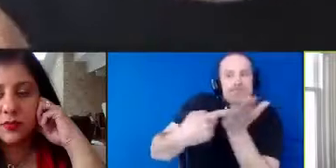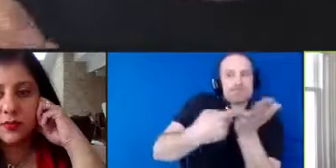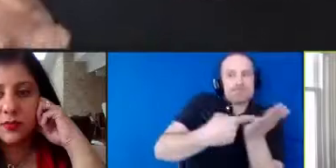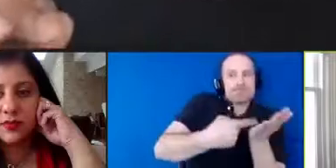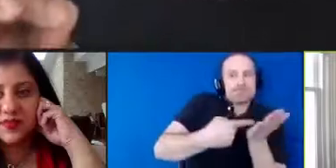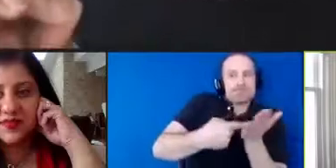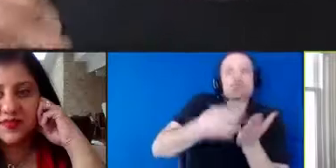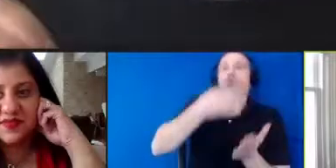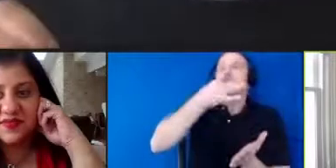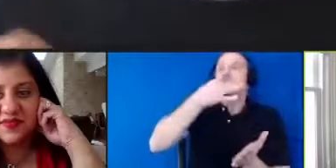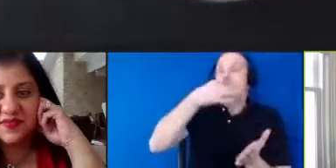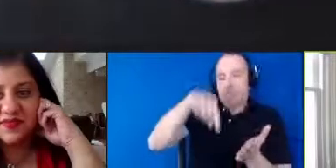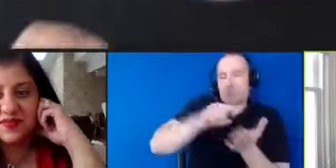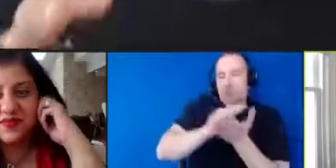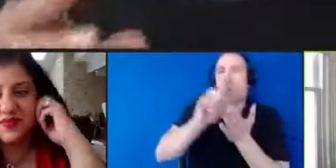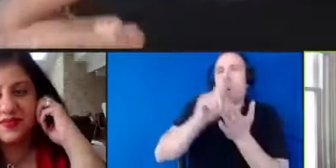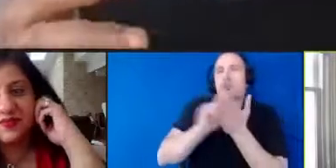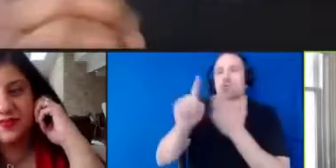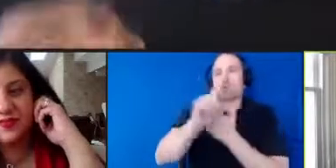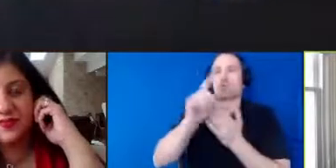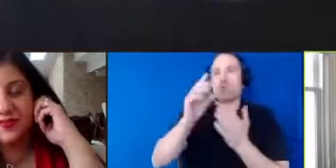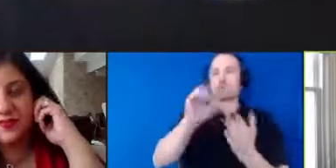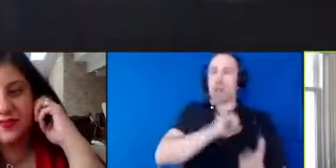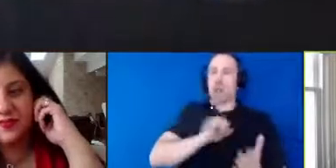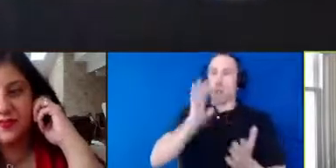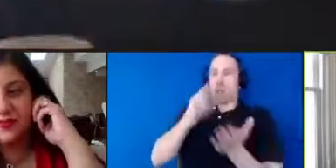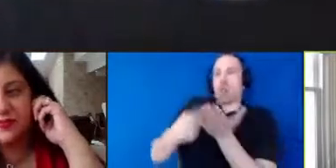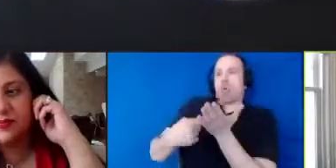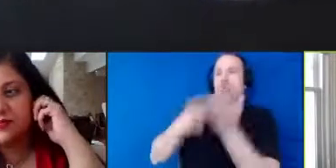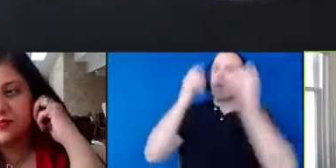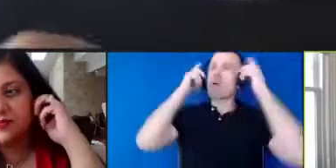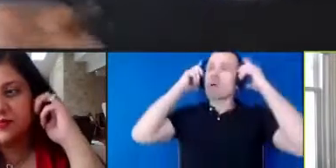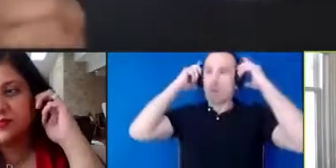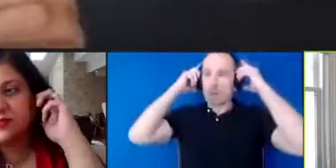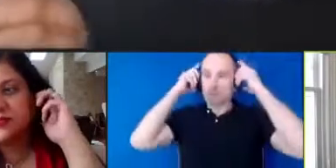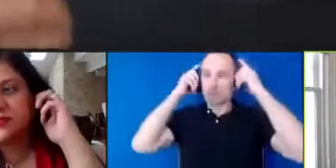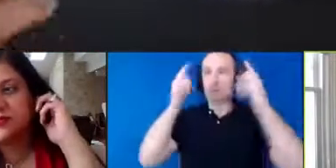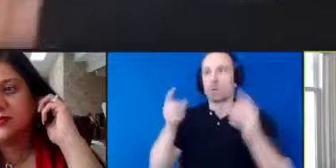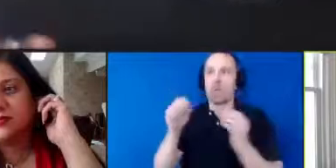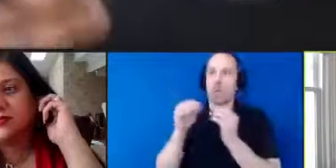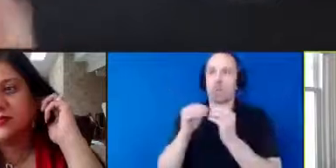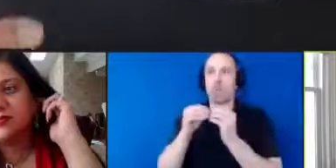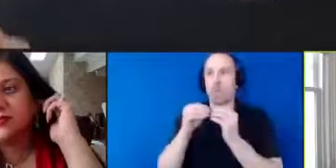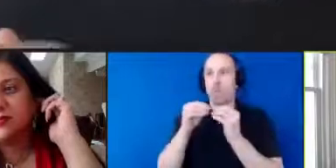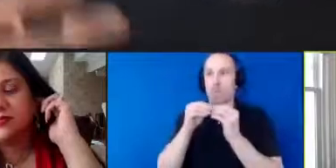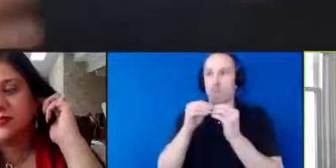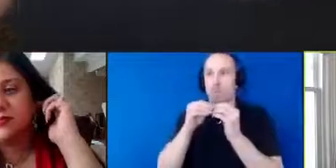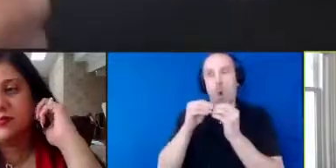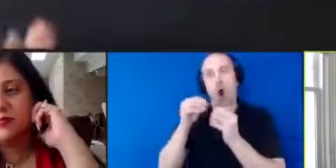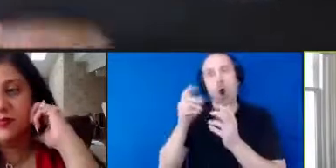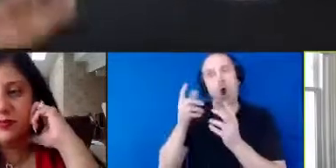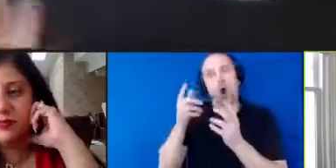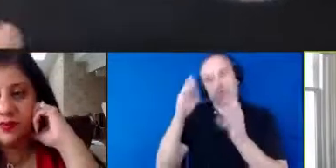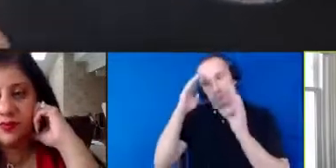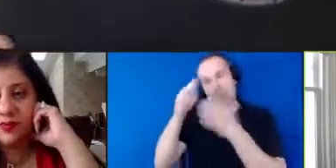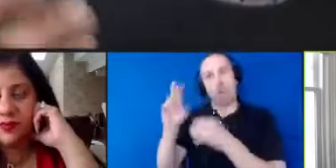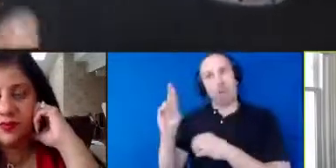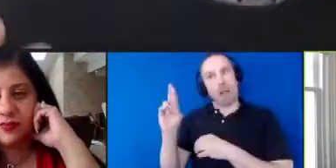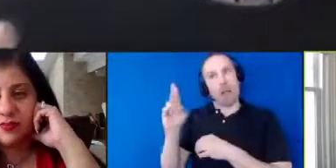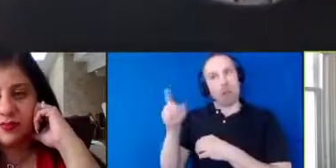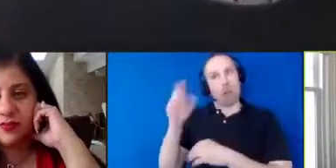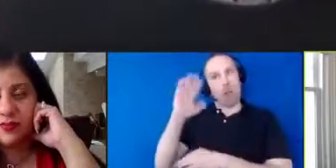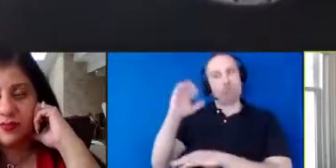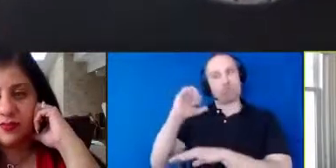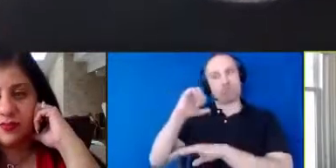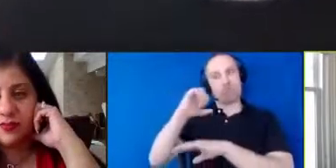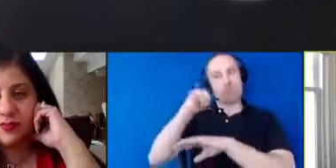so. But some of the more conservative members, the Republicans, are trying to gum up the works a little bit and put some stuff in place to keep